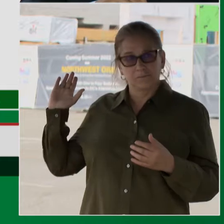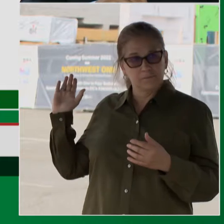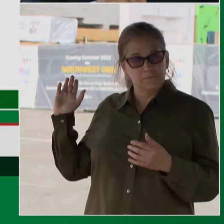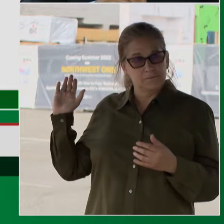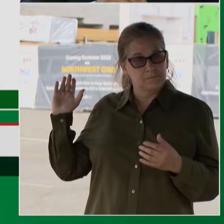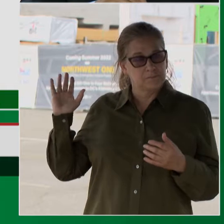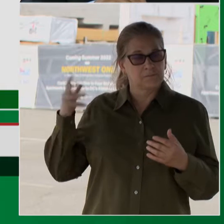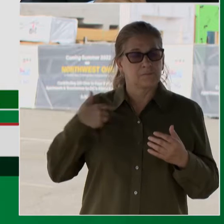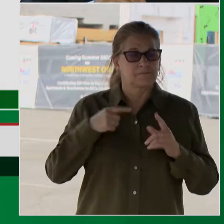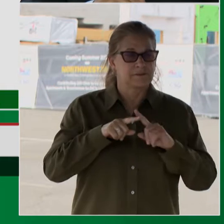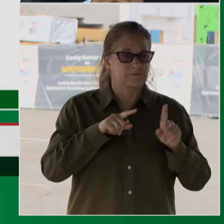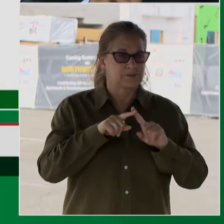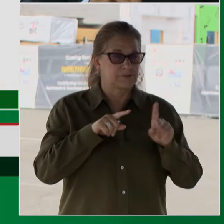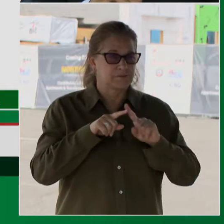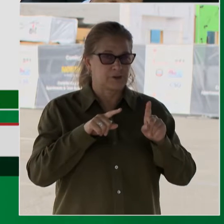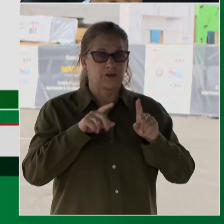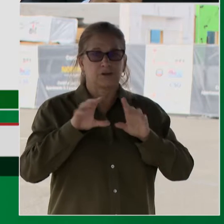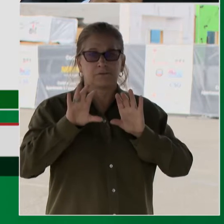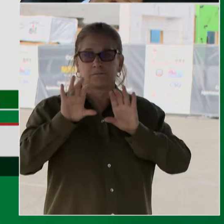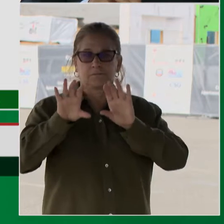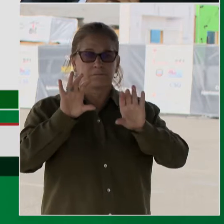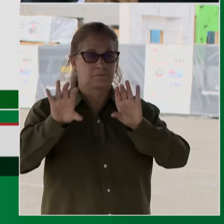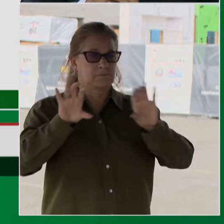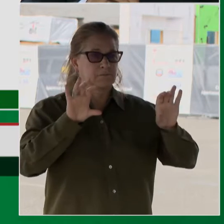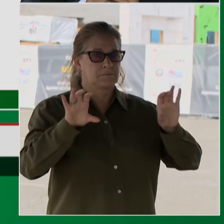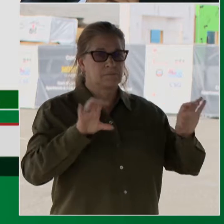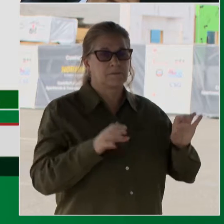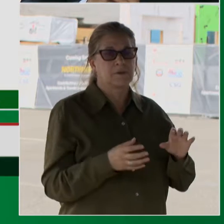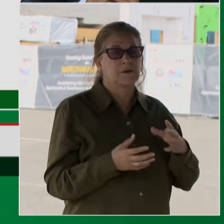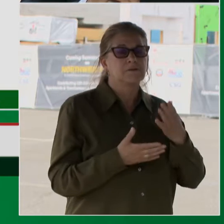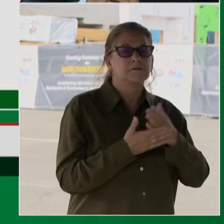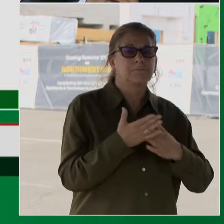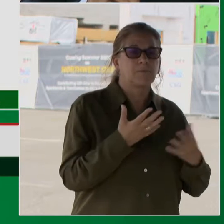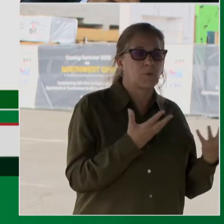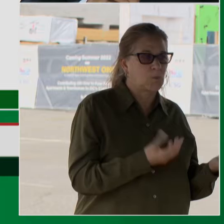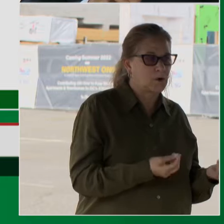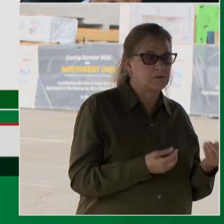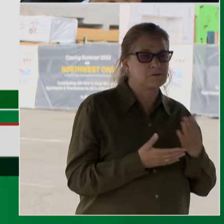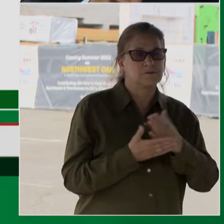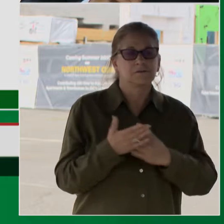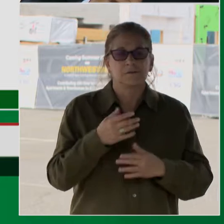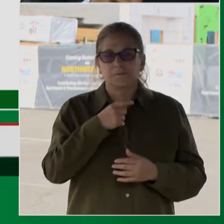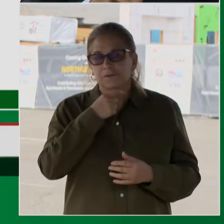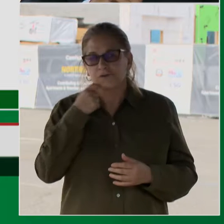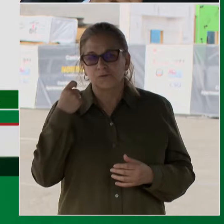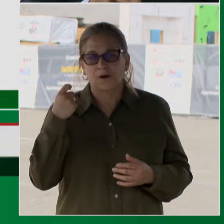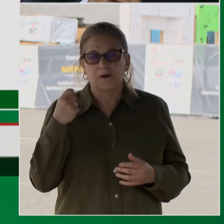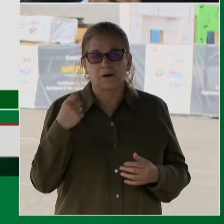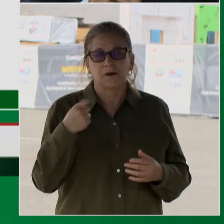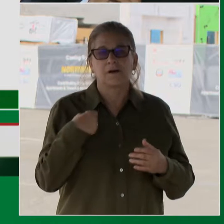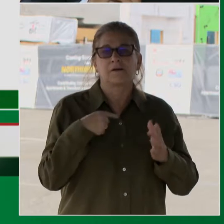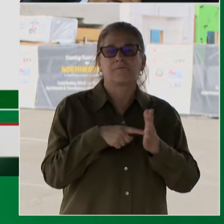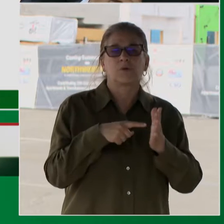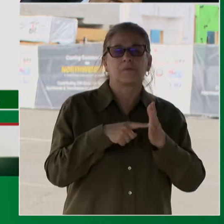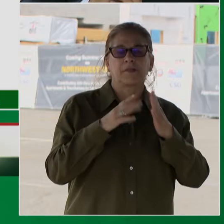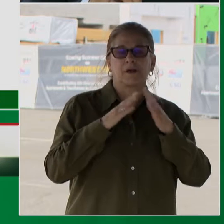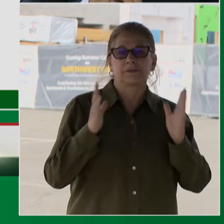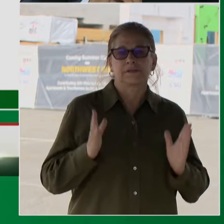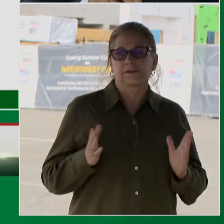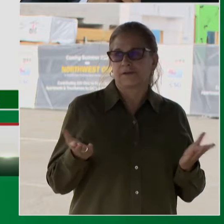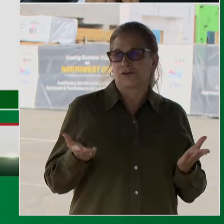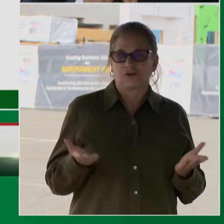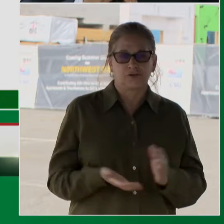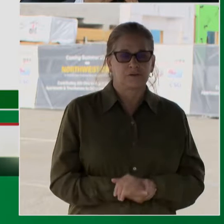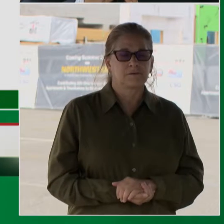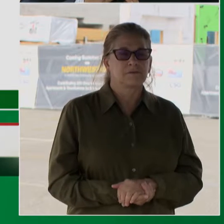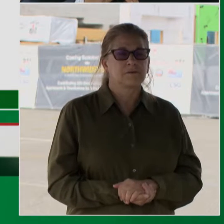district needs to invest in the wet and dry utilities so that we can maximize the affordable housing that's on the site. The next phase of Hill East